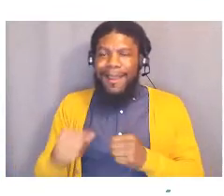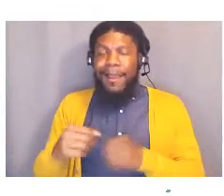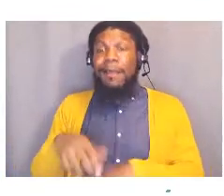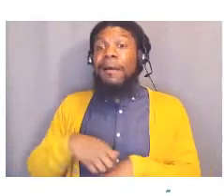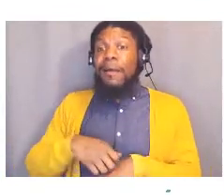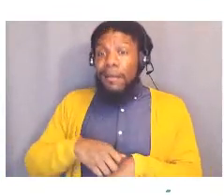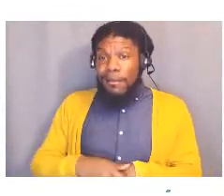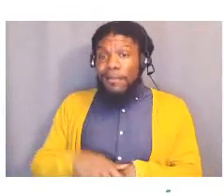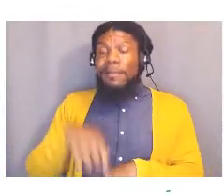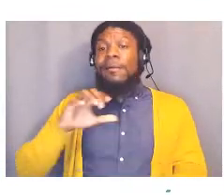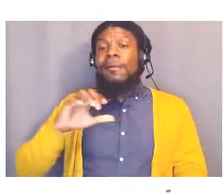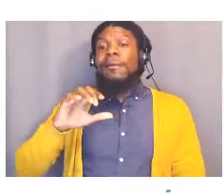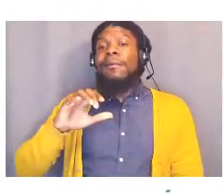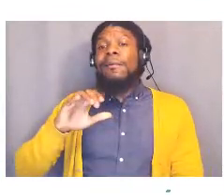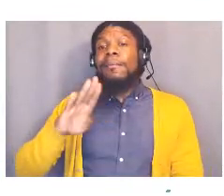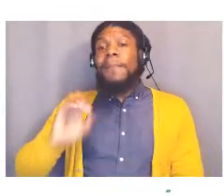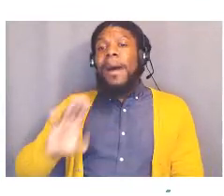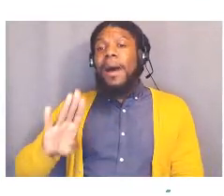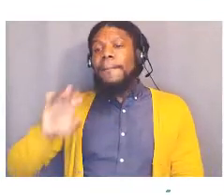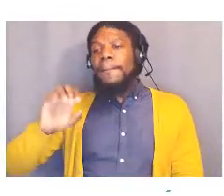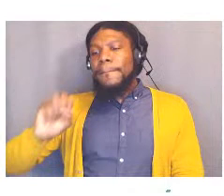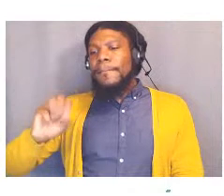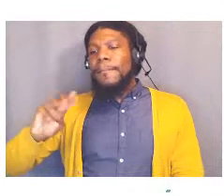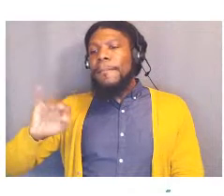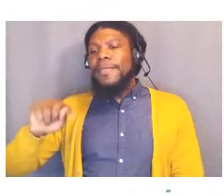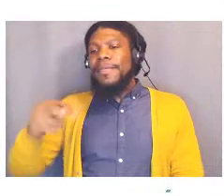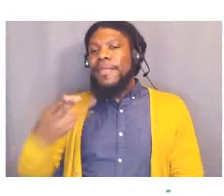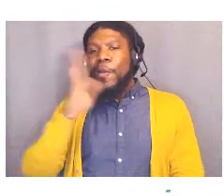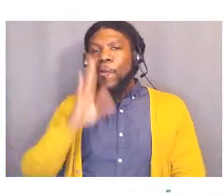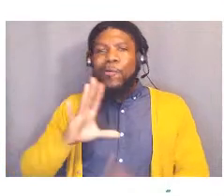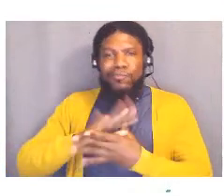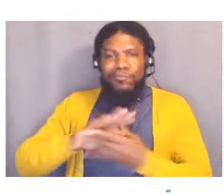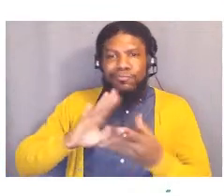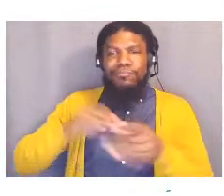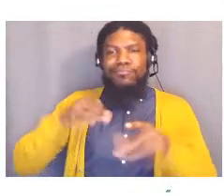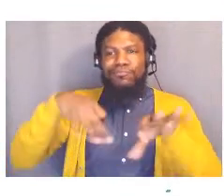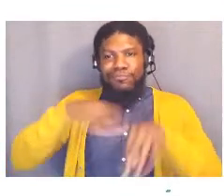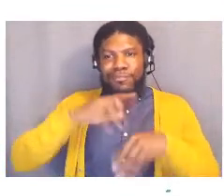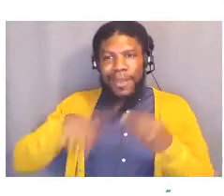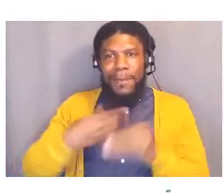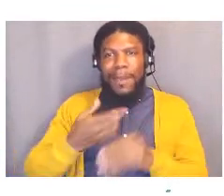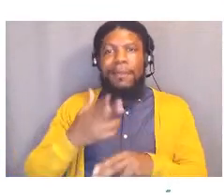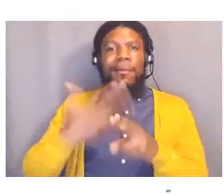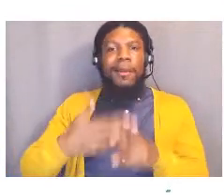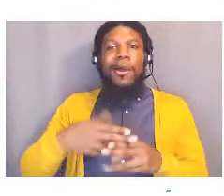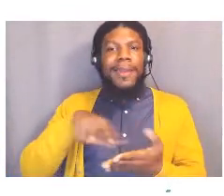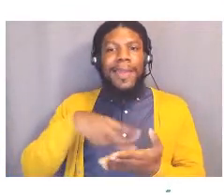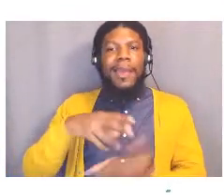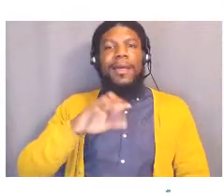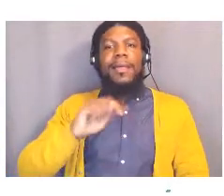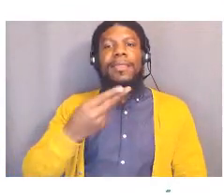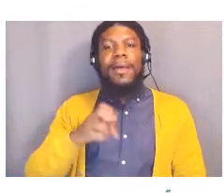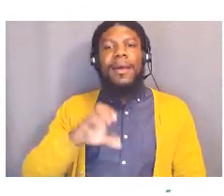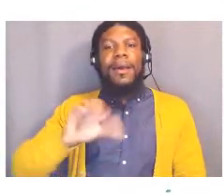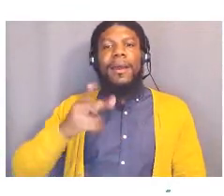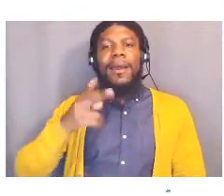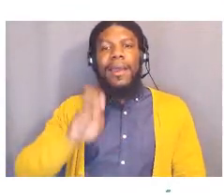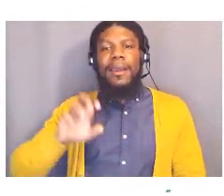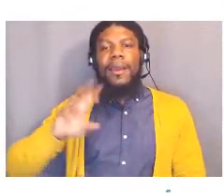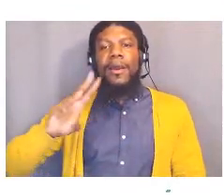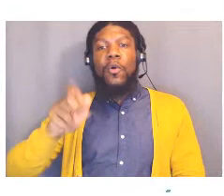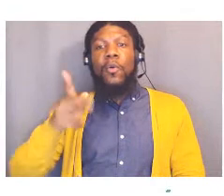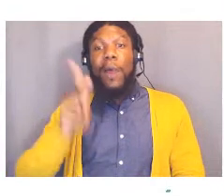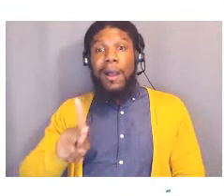the cakewalk. Oh, it's not time to sit down yet. Ophelia